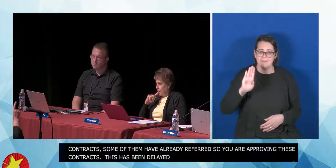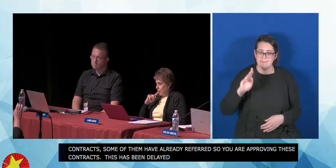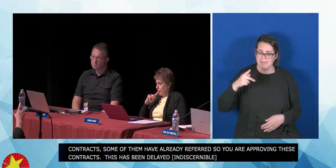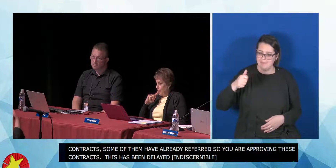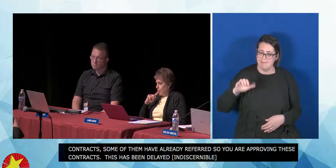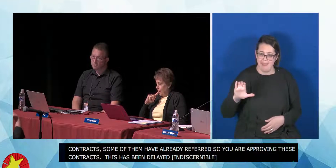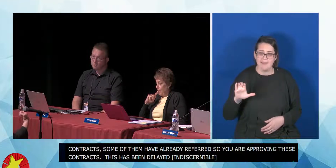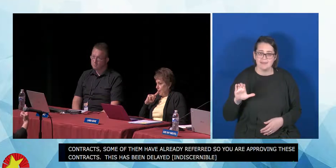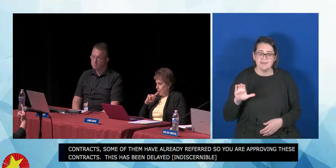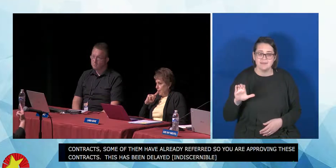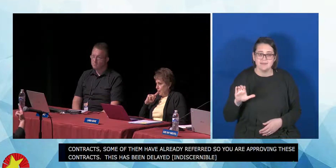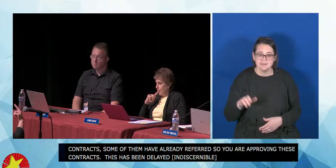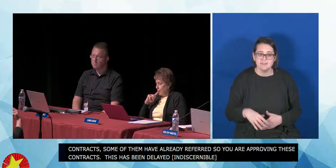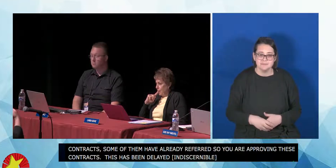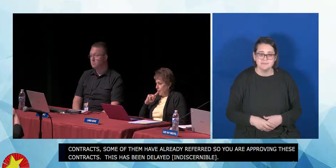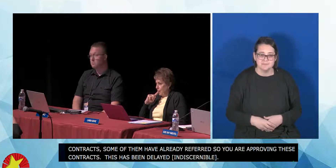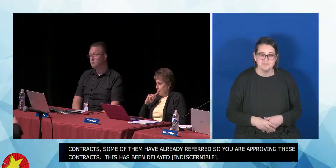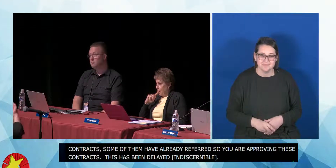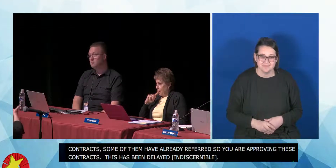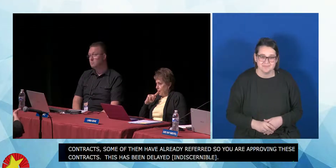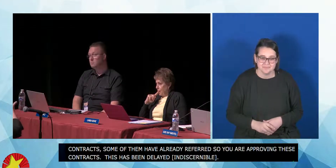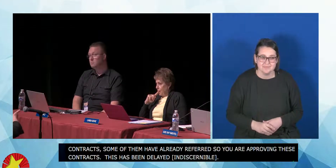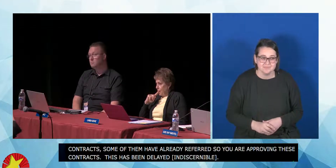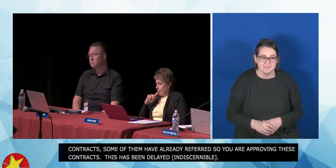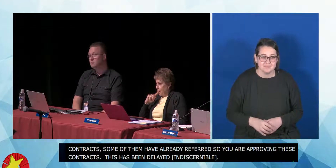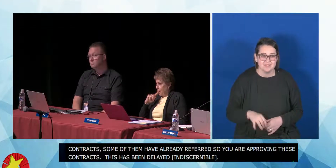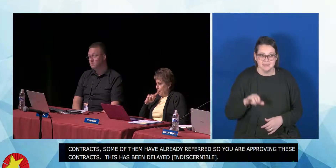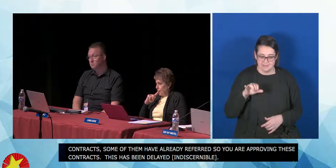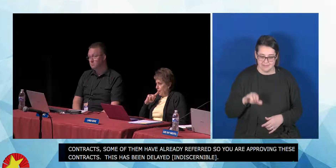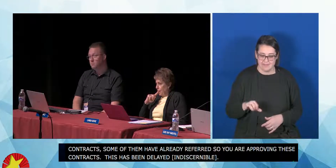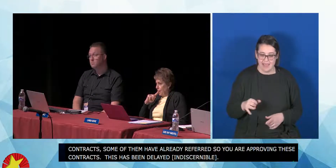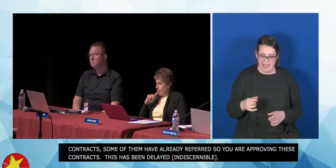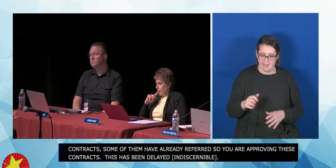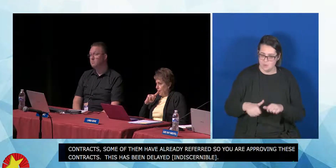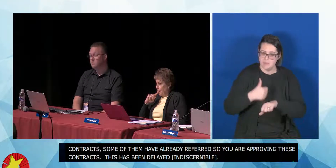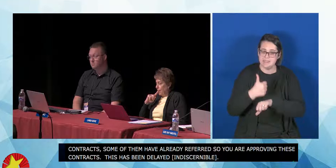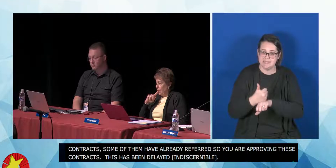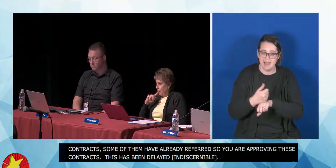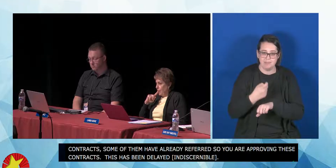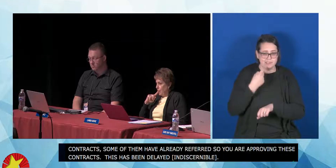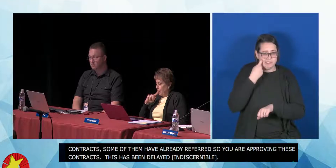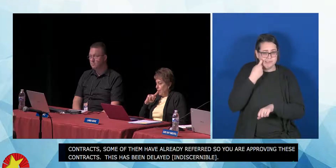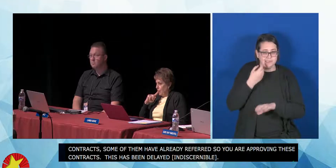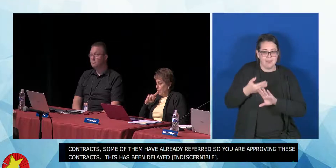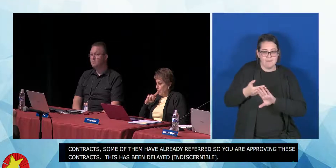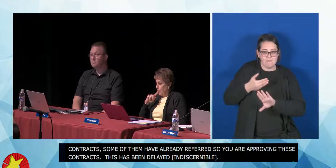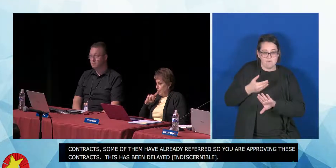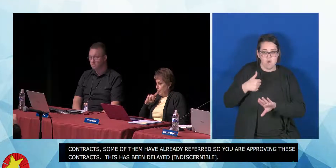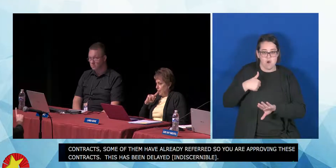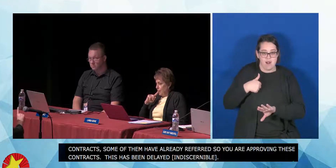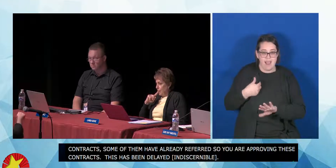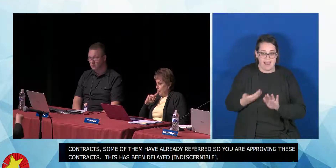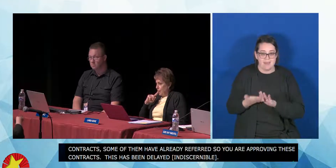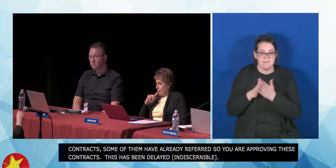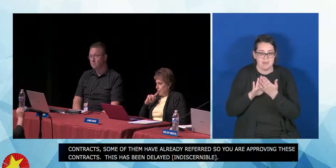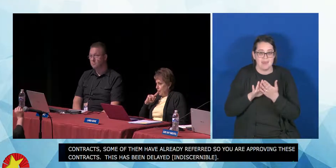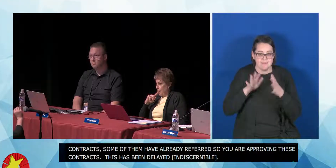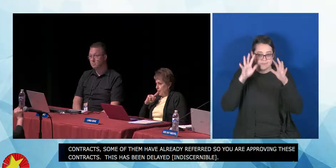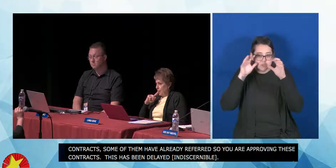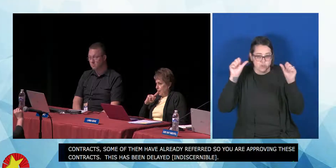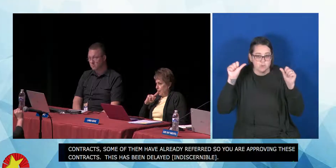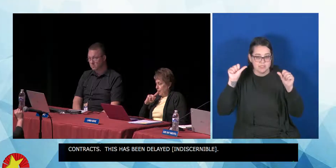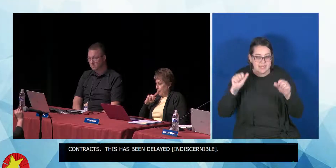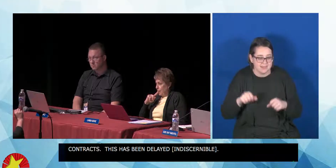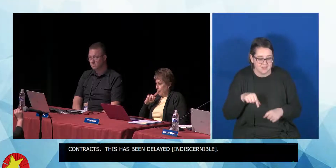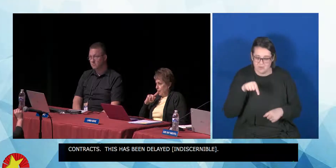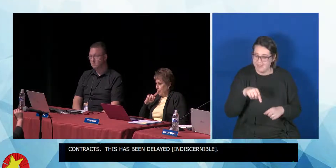Center, since before I became superintendent. So there's no change here. There's